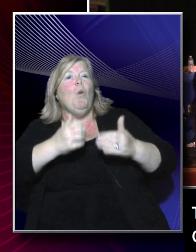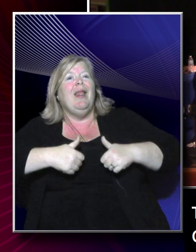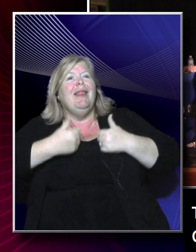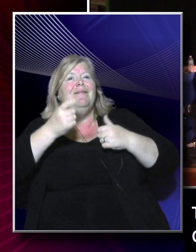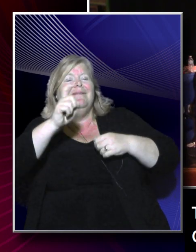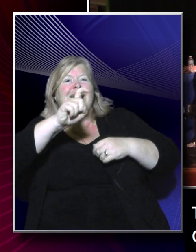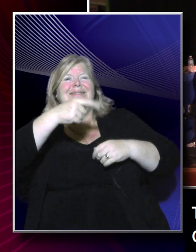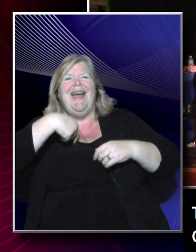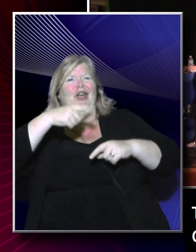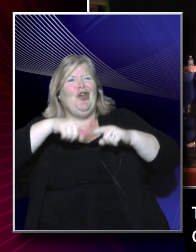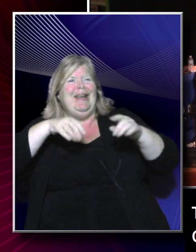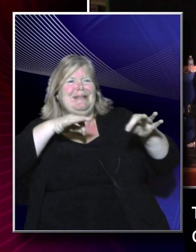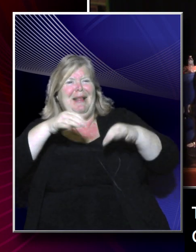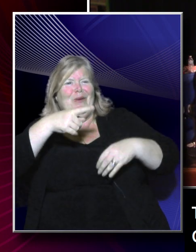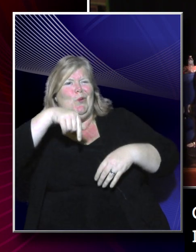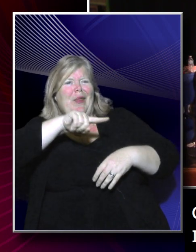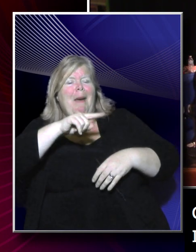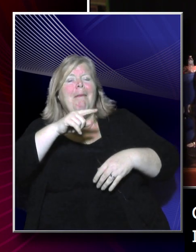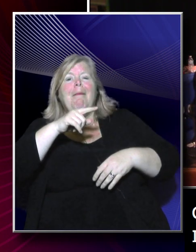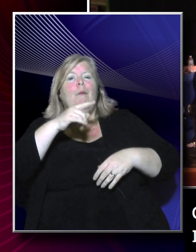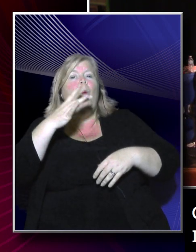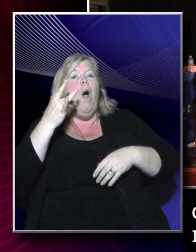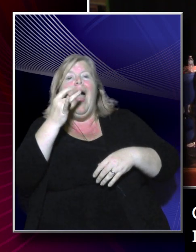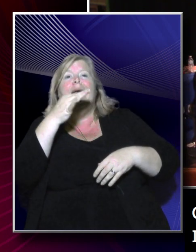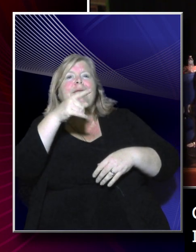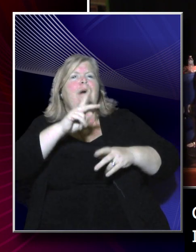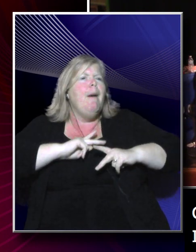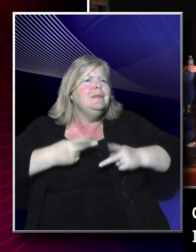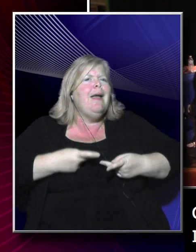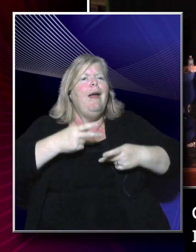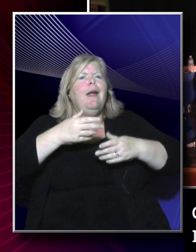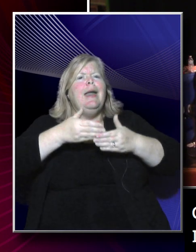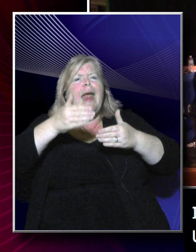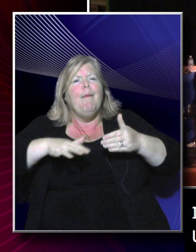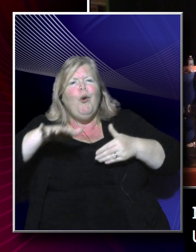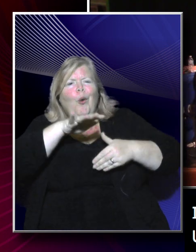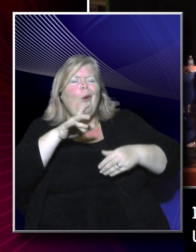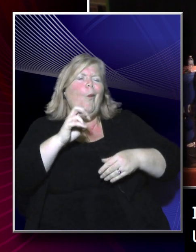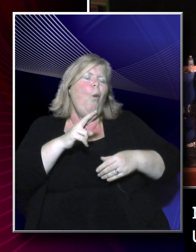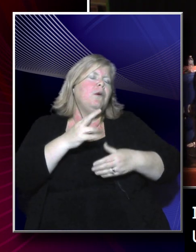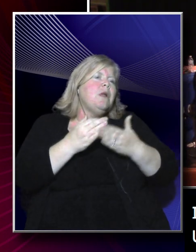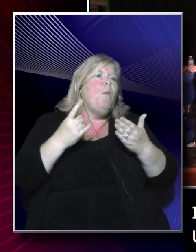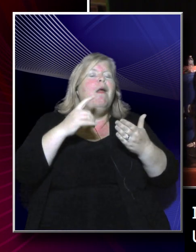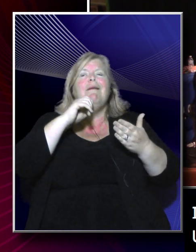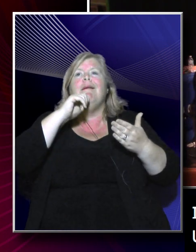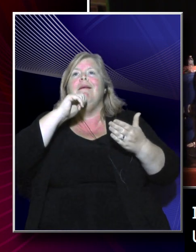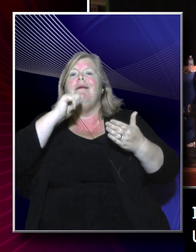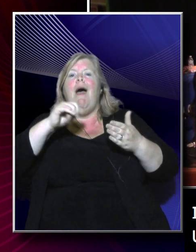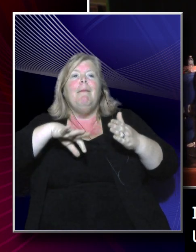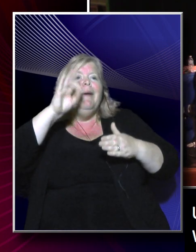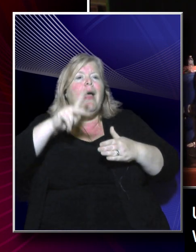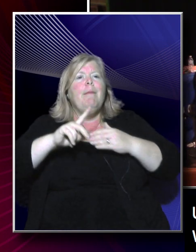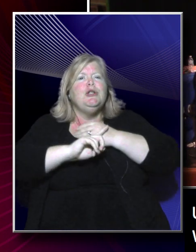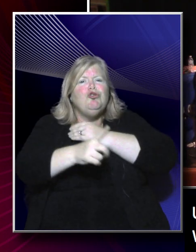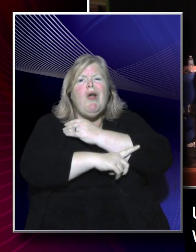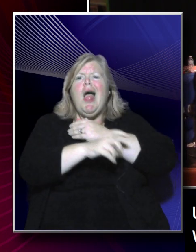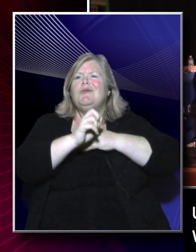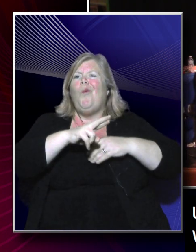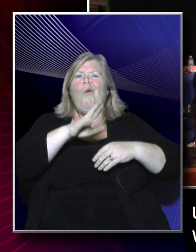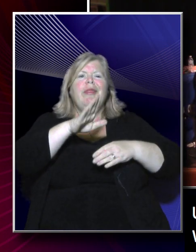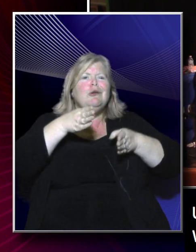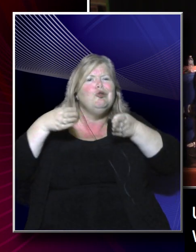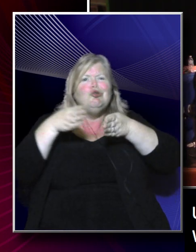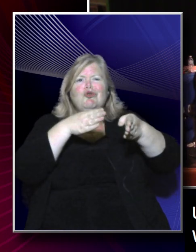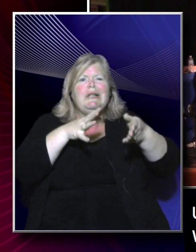office, when they were upset with something going on in their neighborhood, whether the trash wasn't picked up or their streets were in bad or in